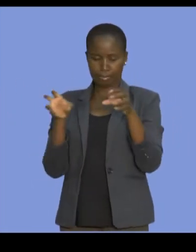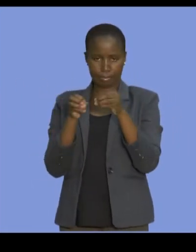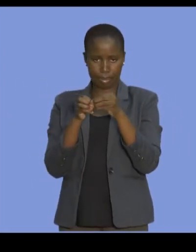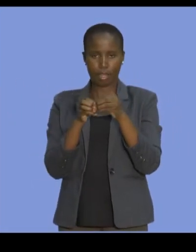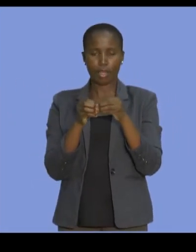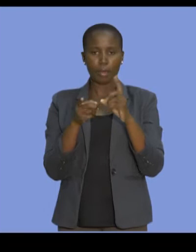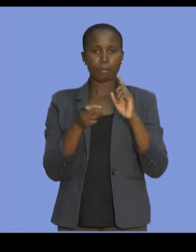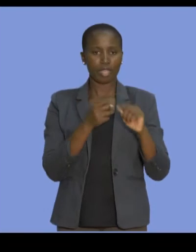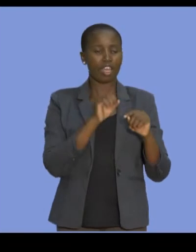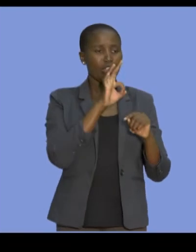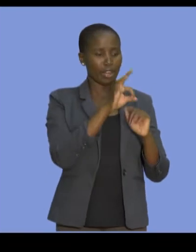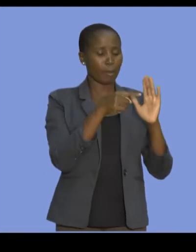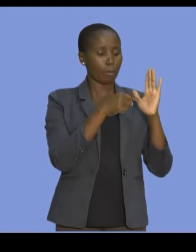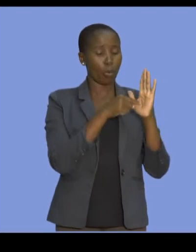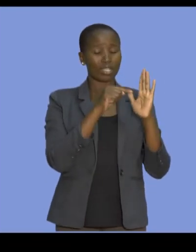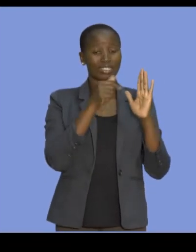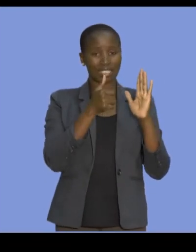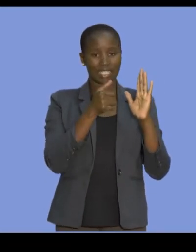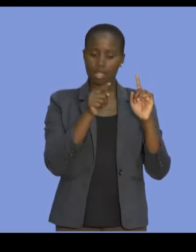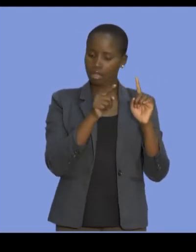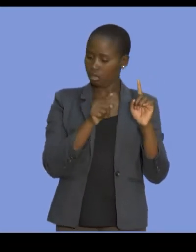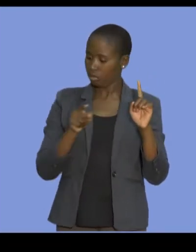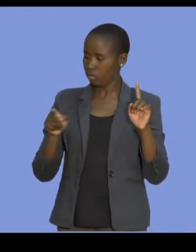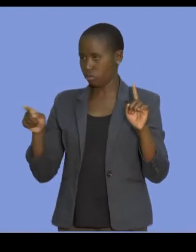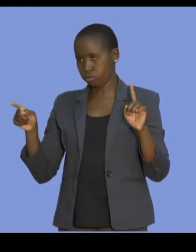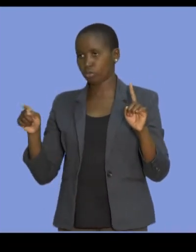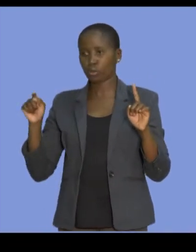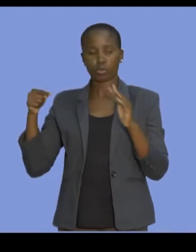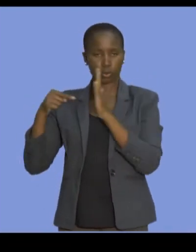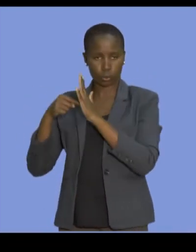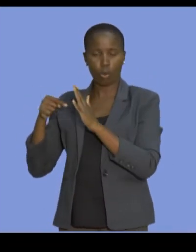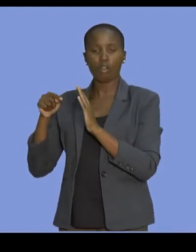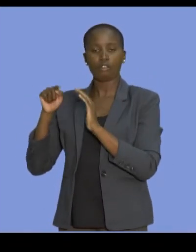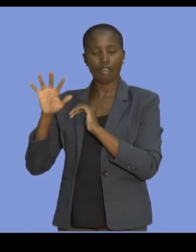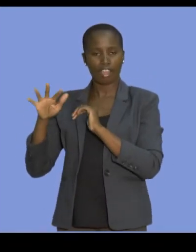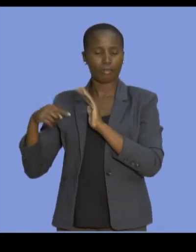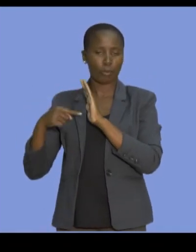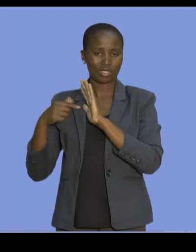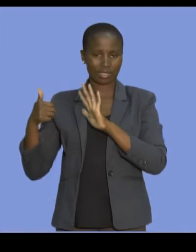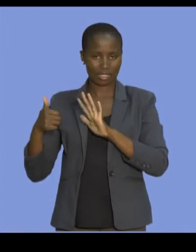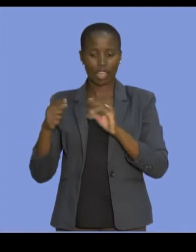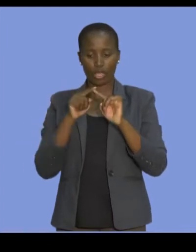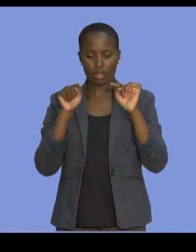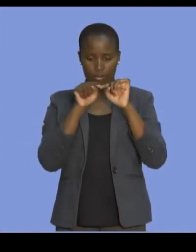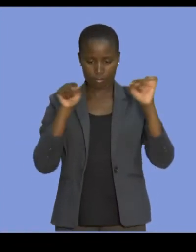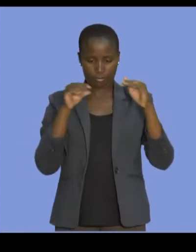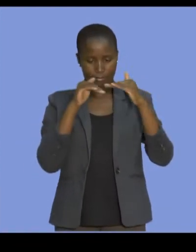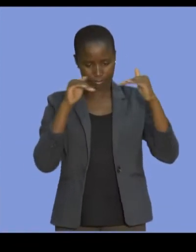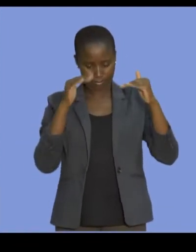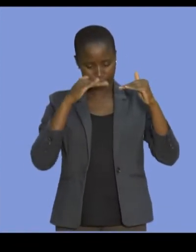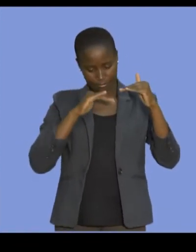3.6 all the way to 5.6 divided by 12. Use a